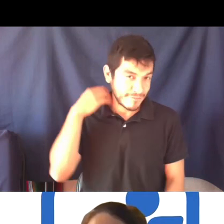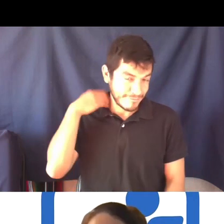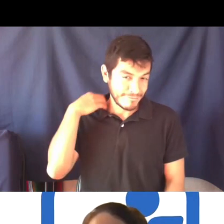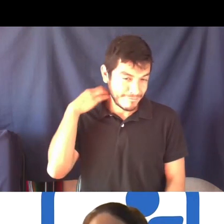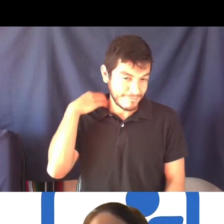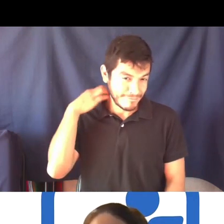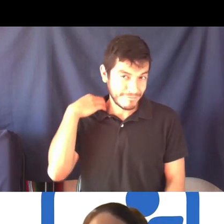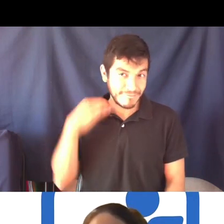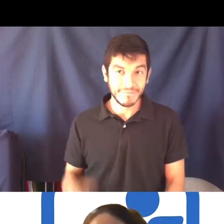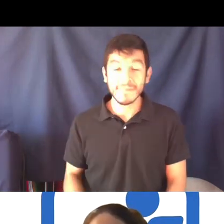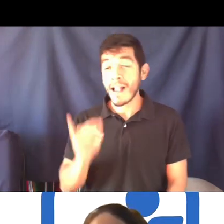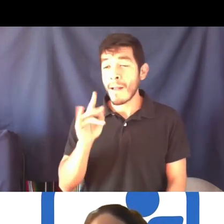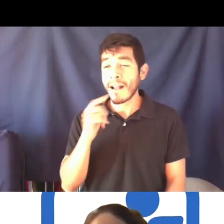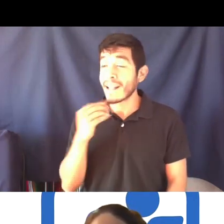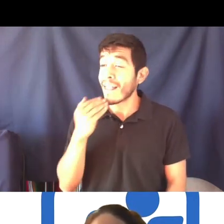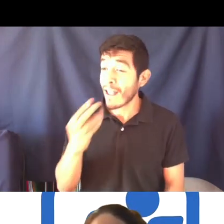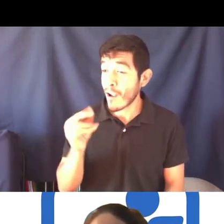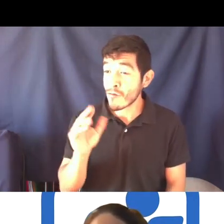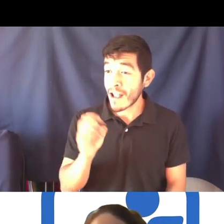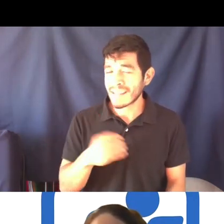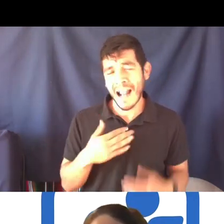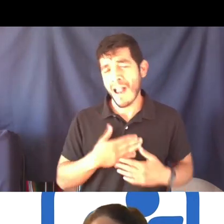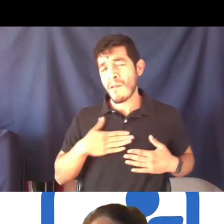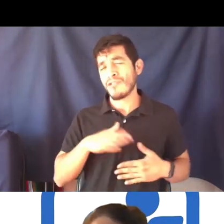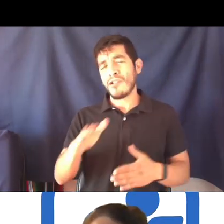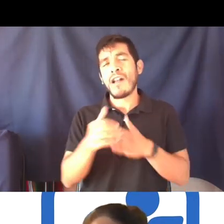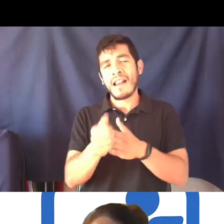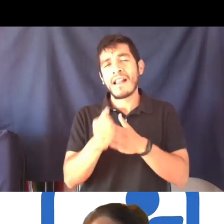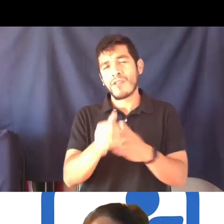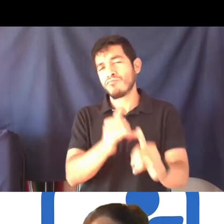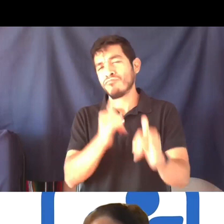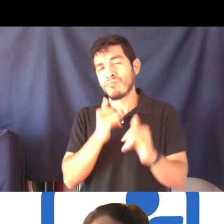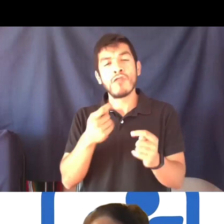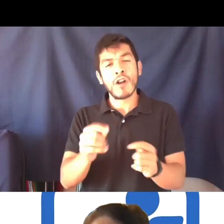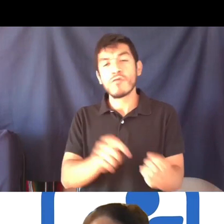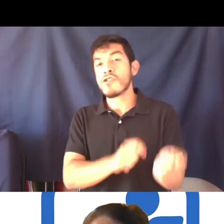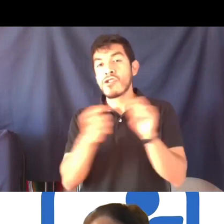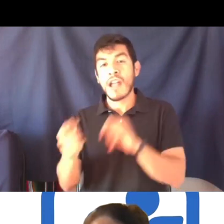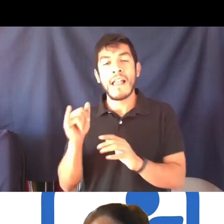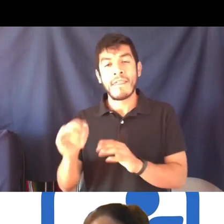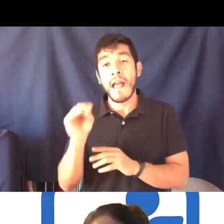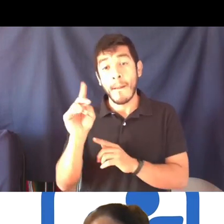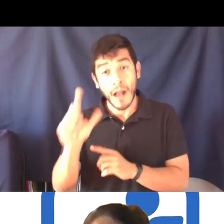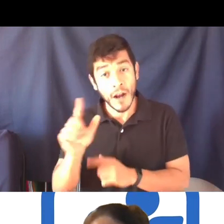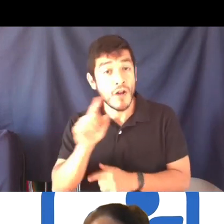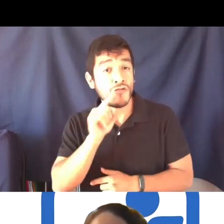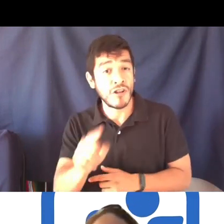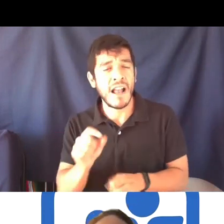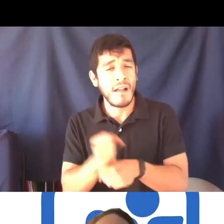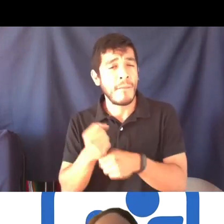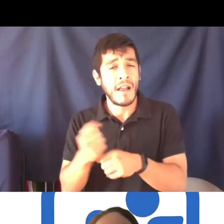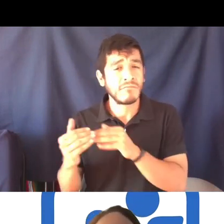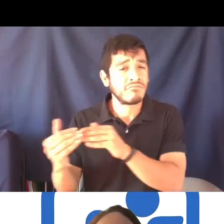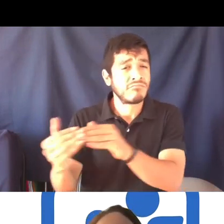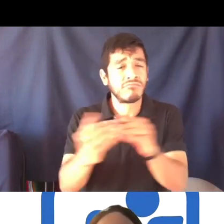Awesome. Thank you, Horace. And we appreciate your leadership in this and trying to change the model really and make peer mentoring a bit of a workforce